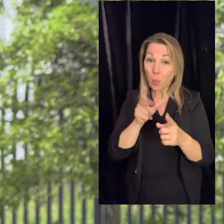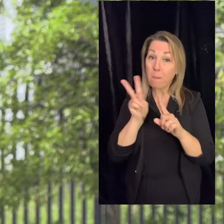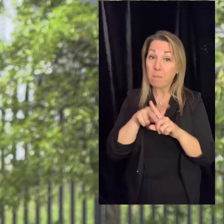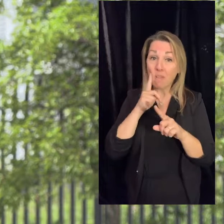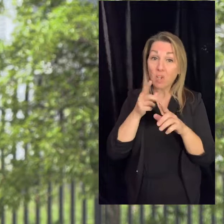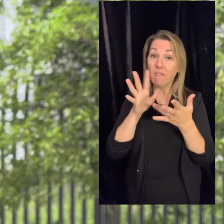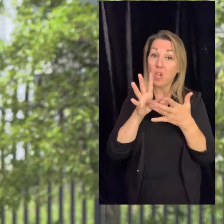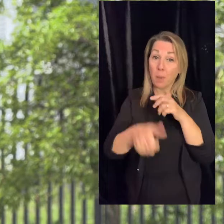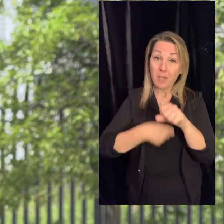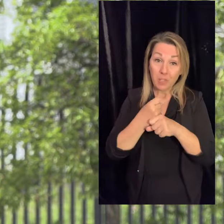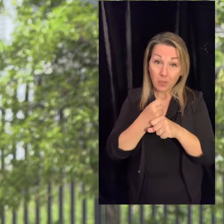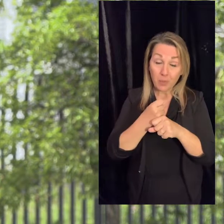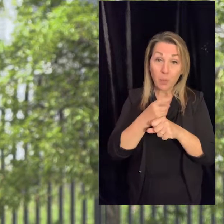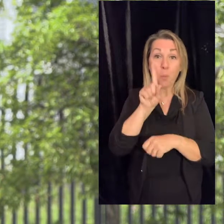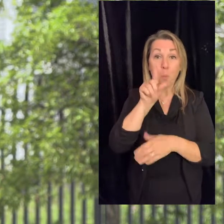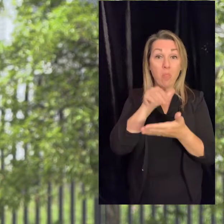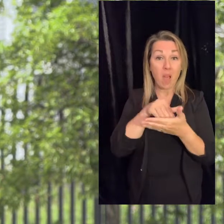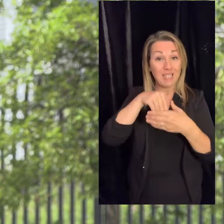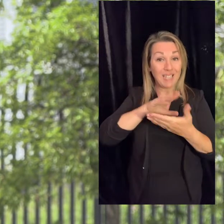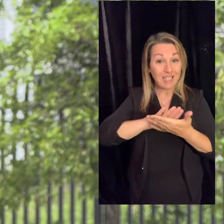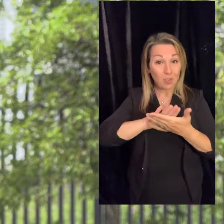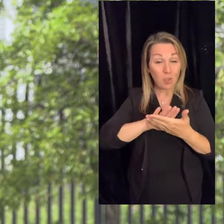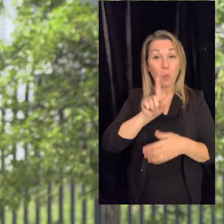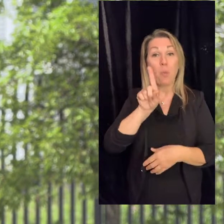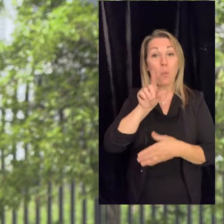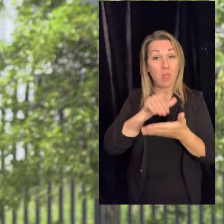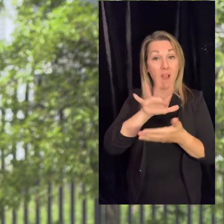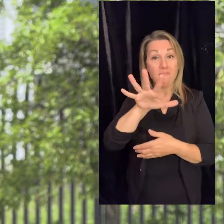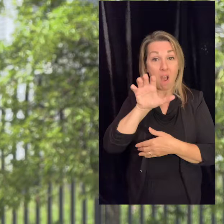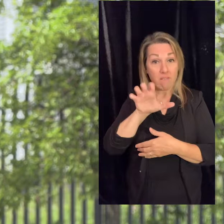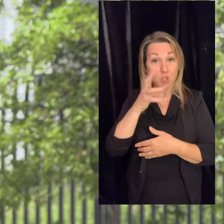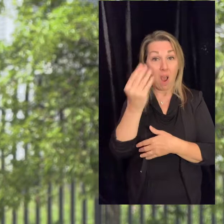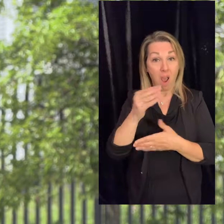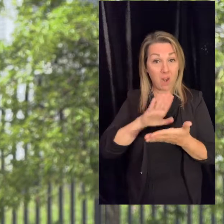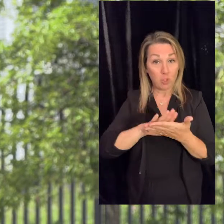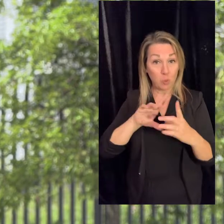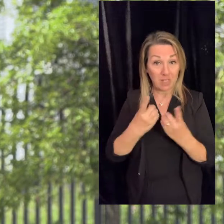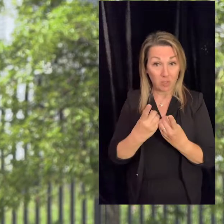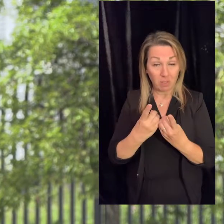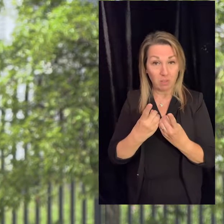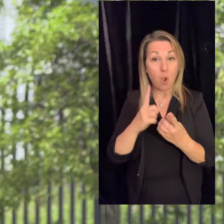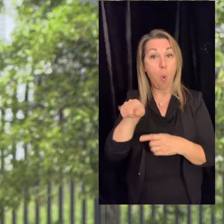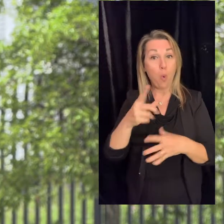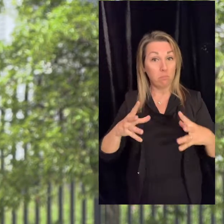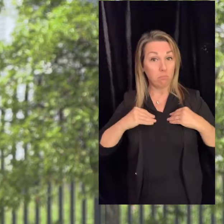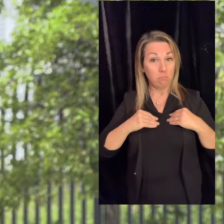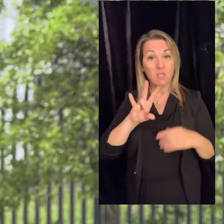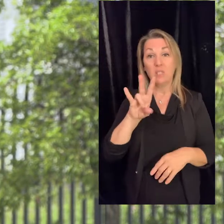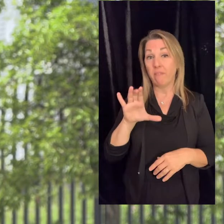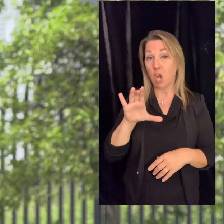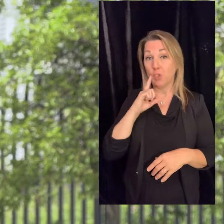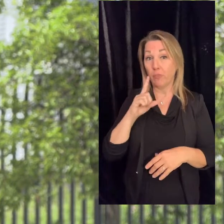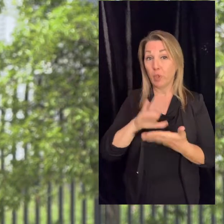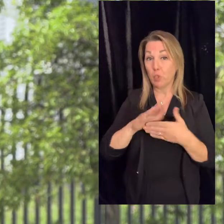and 1,500 out-of-school district. And we're only allowing 700 freshmen to come into this 2021 school year.